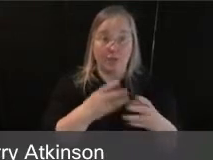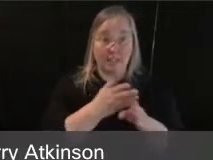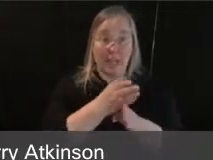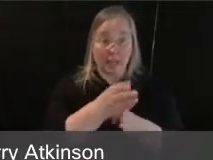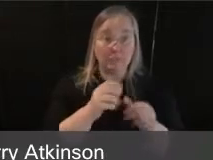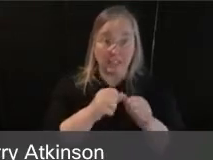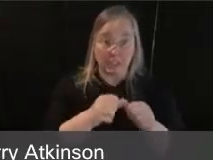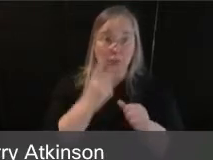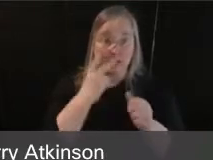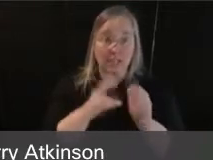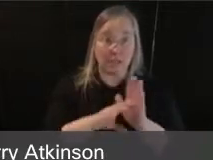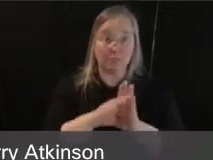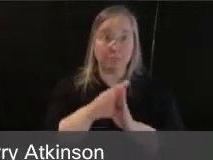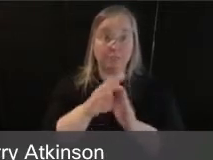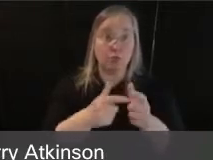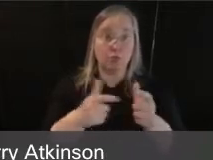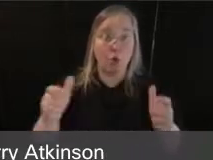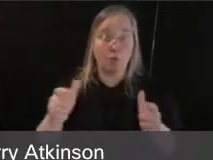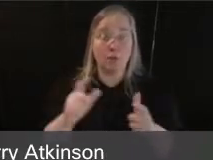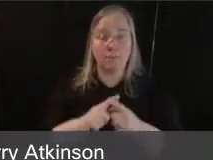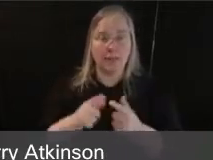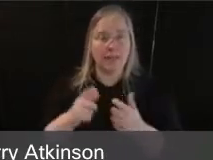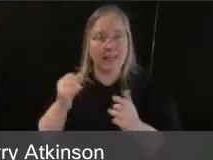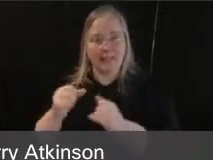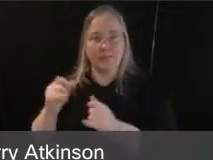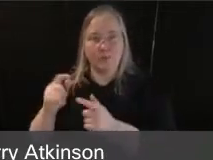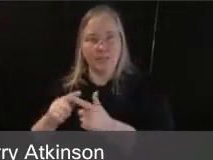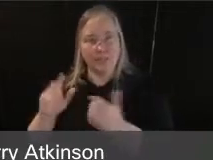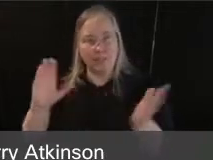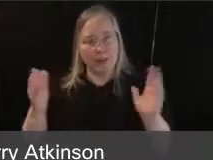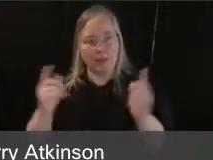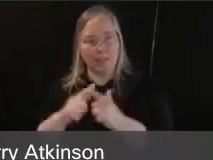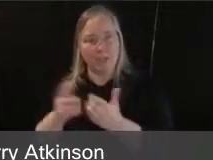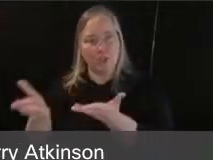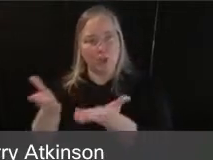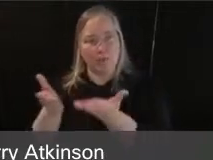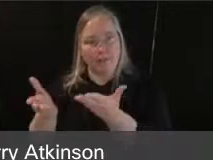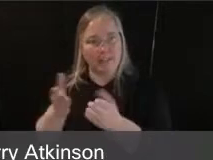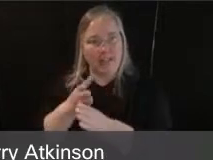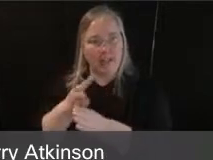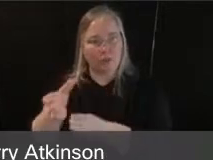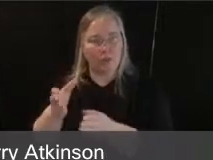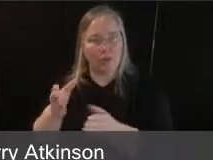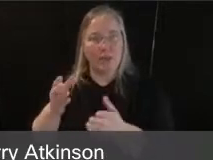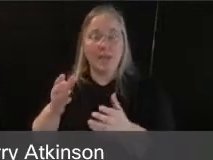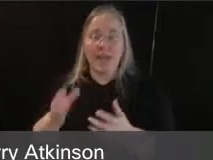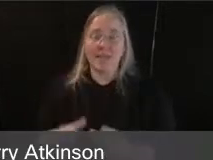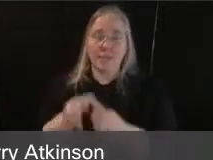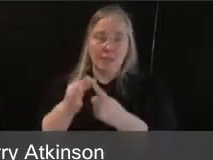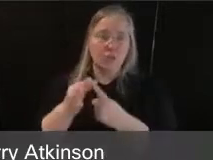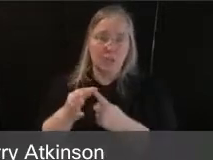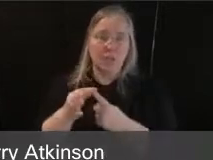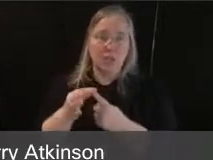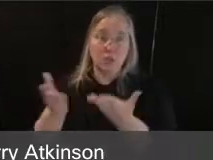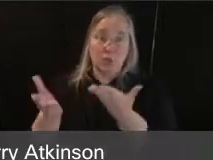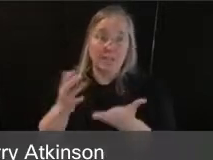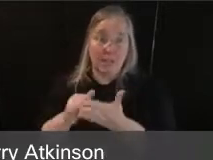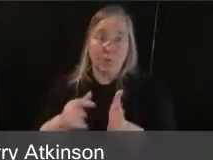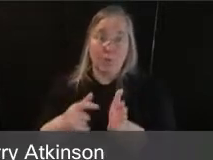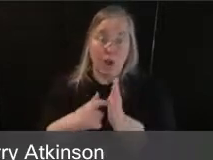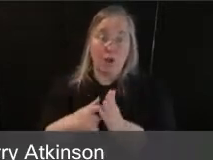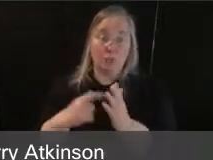of see growth. Individuals in the services sector, especially those services that require human-to-human contact, have sort of